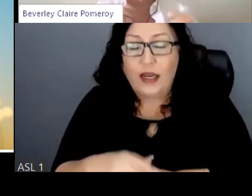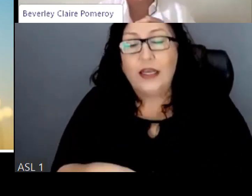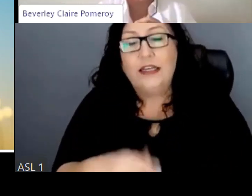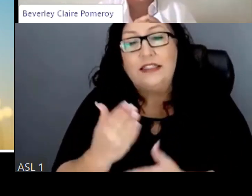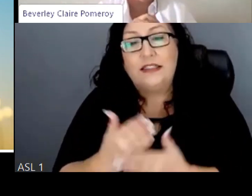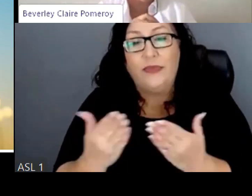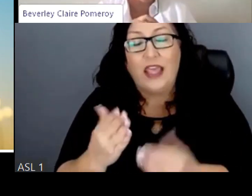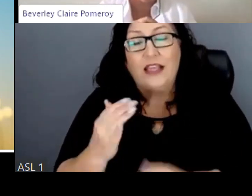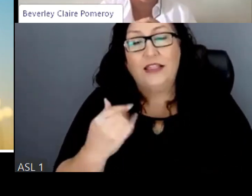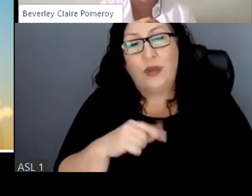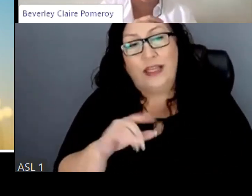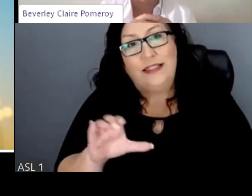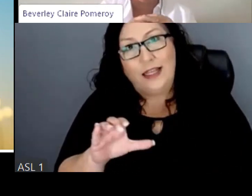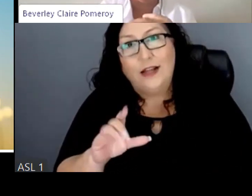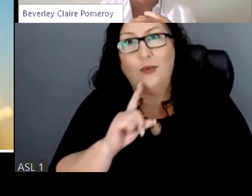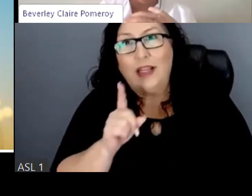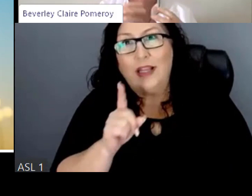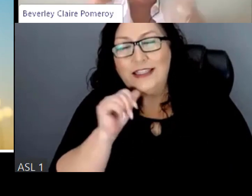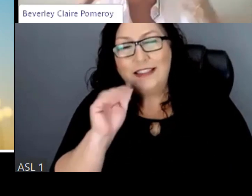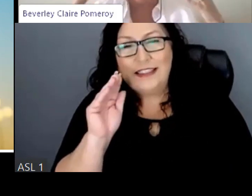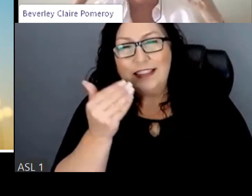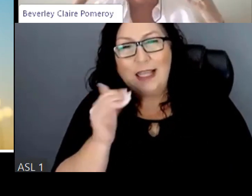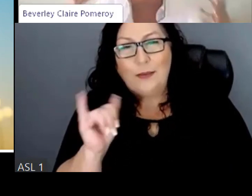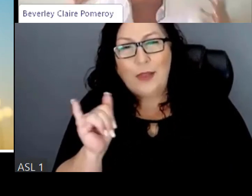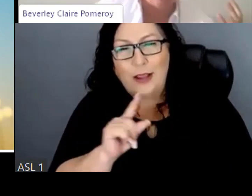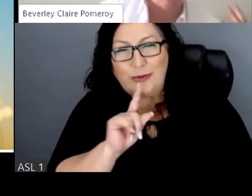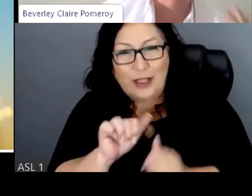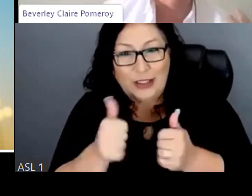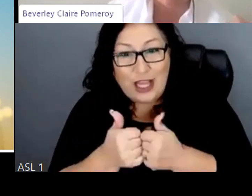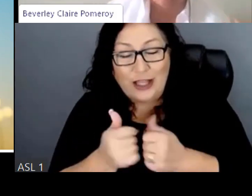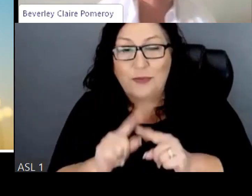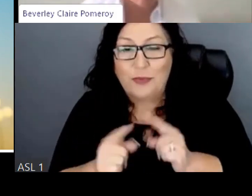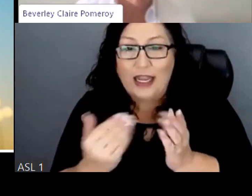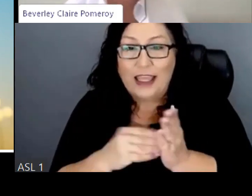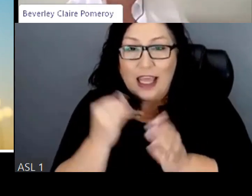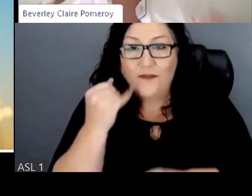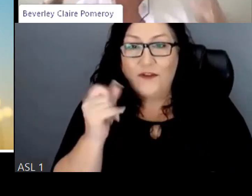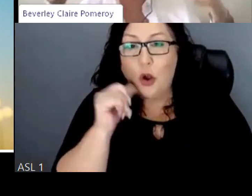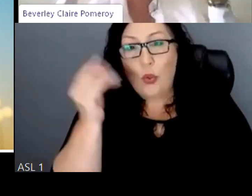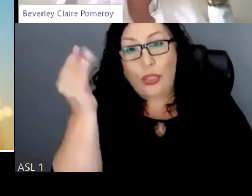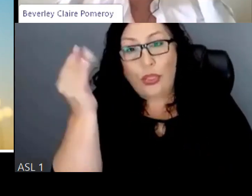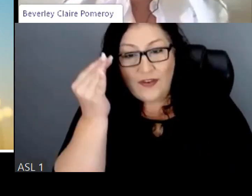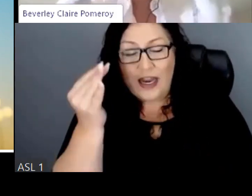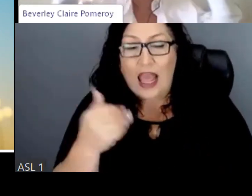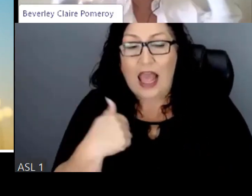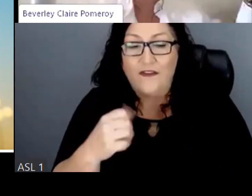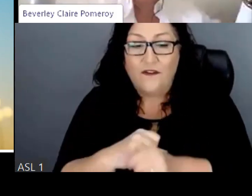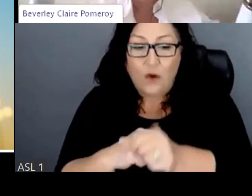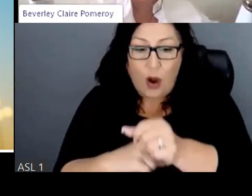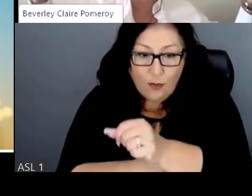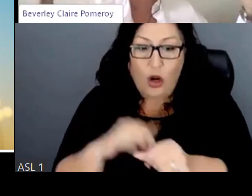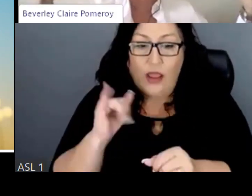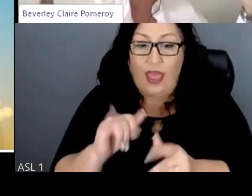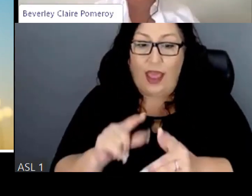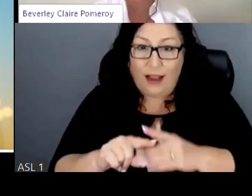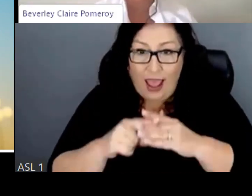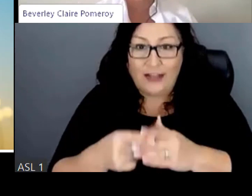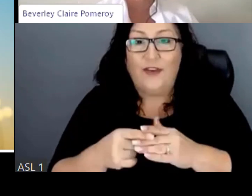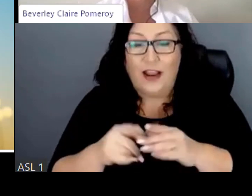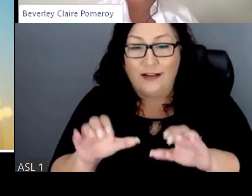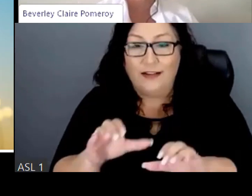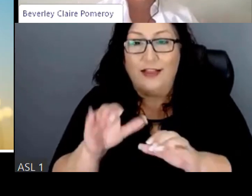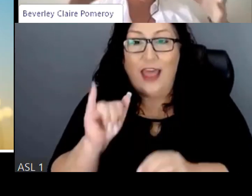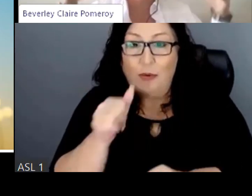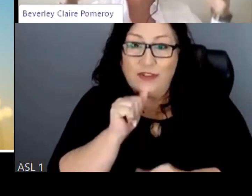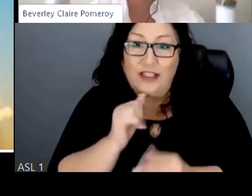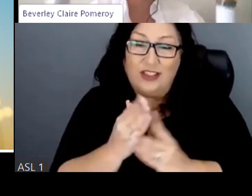And so some things that we did really, again, doesn't seem like it was super challenging, but again, if we don't think of it or have the framework of that activating